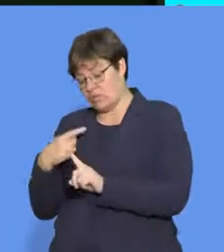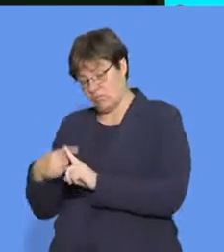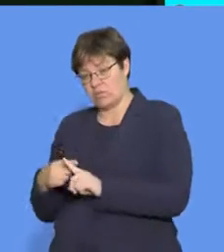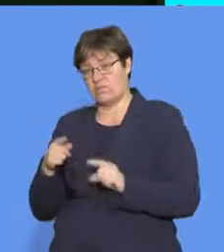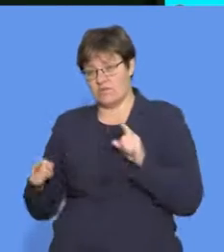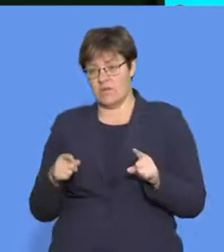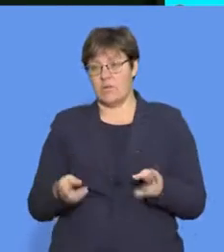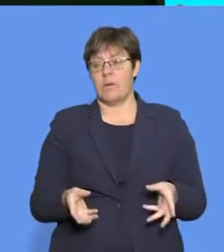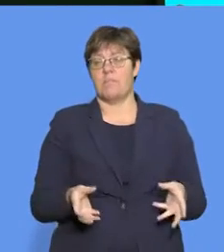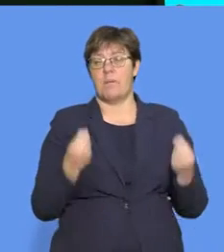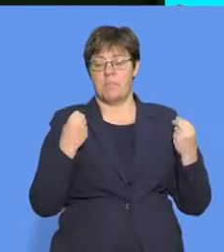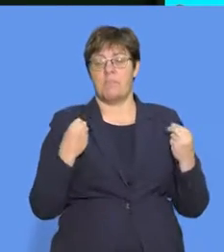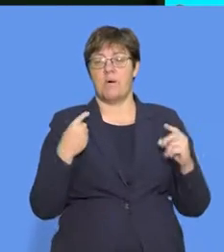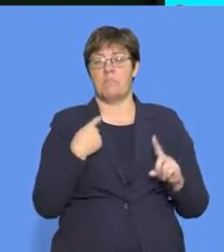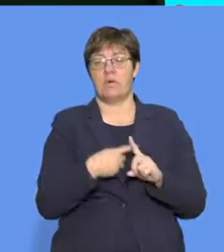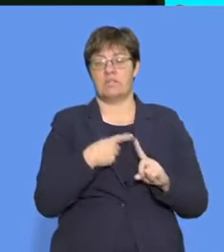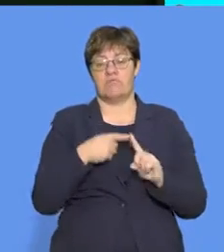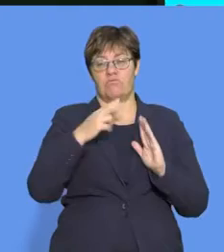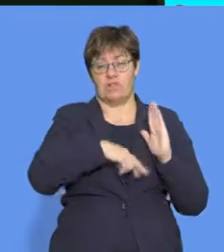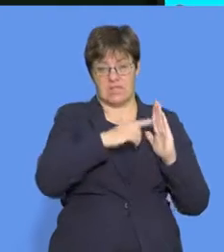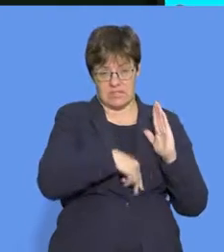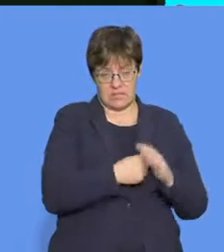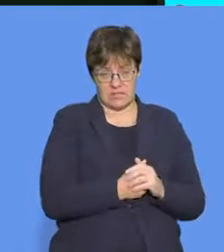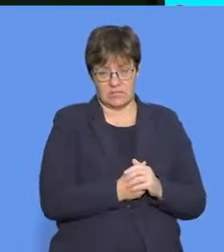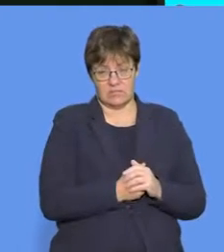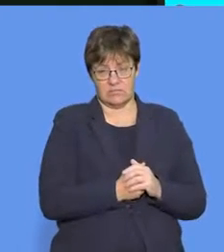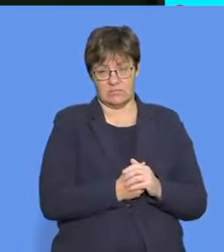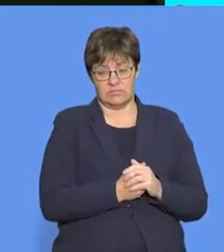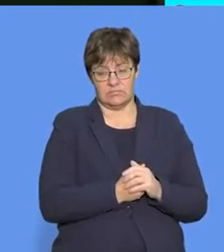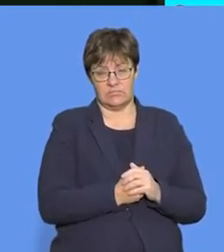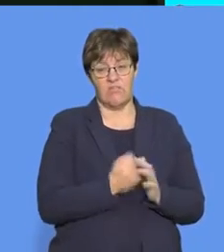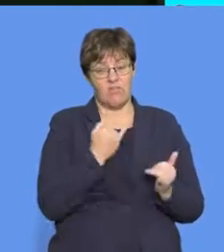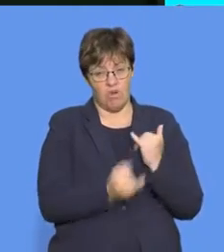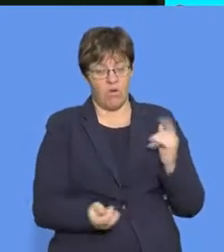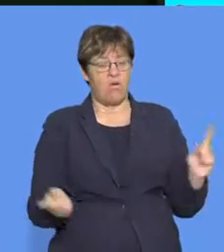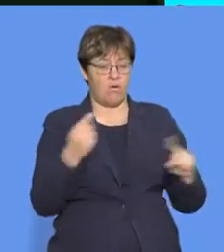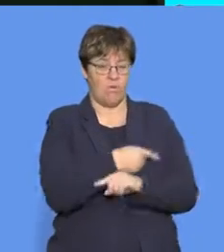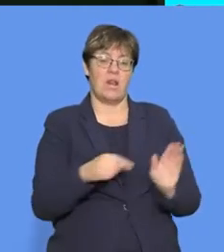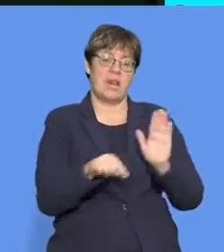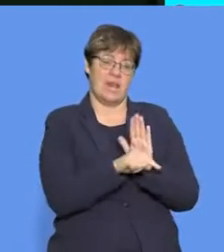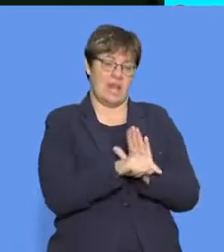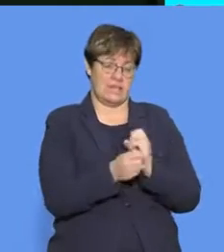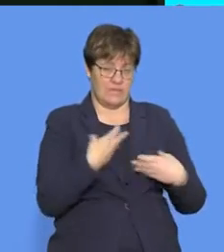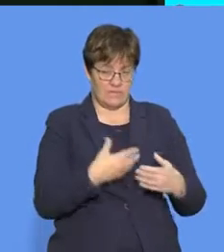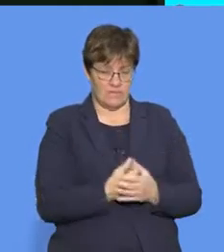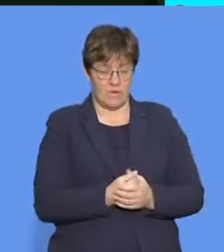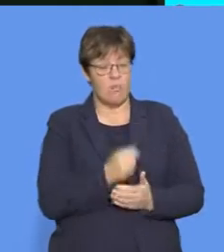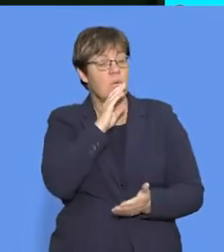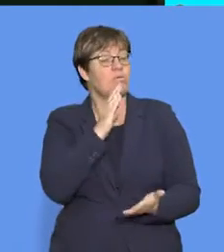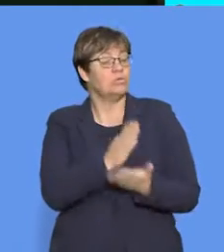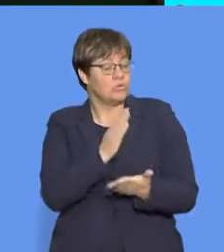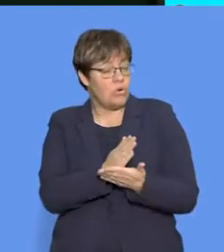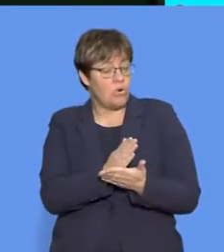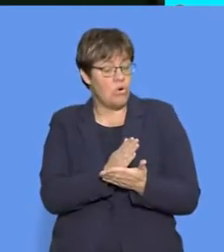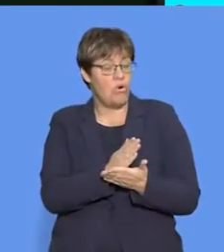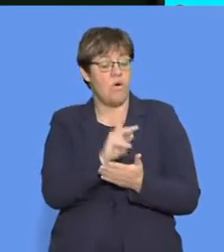the negative and the positive to the positive, we will get a positive reading on the voltmeter. If we connect them incorrectly, it will give us a negative